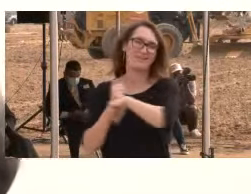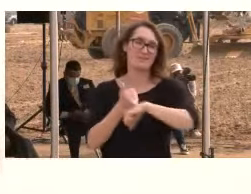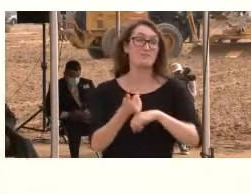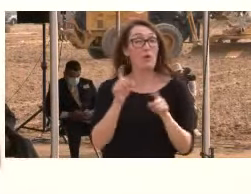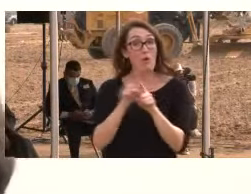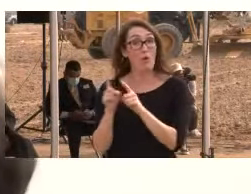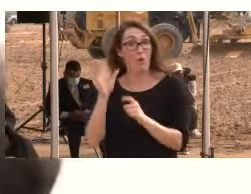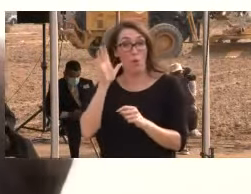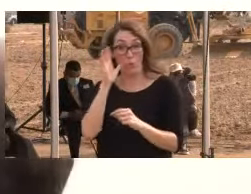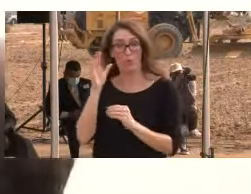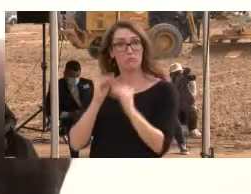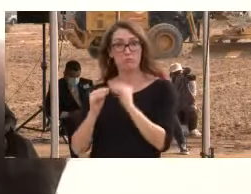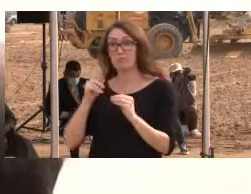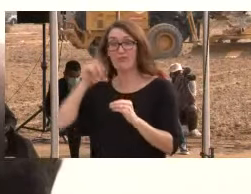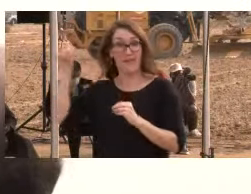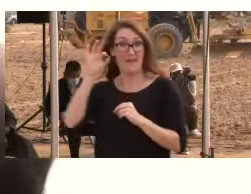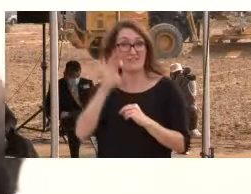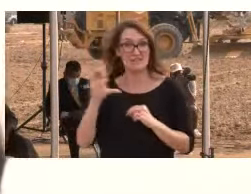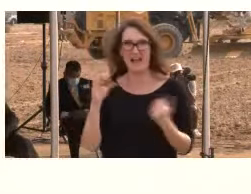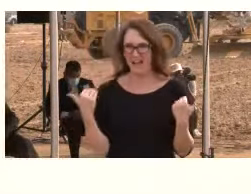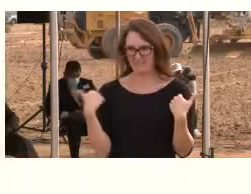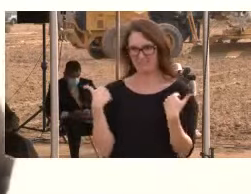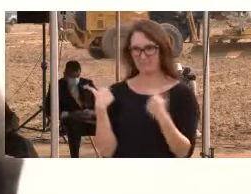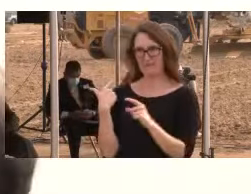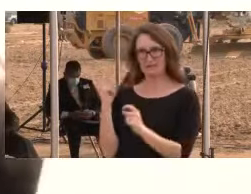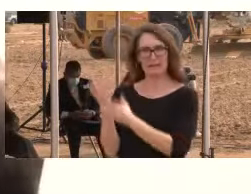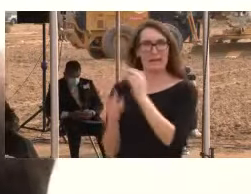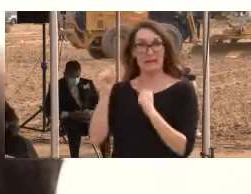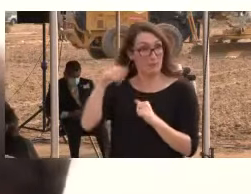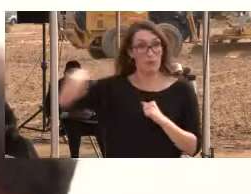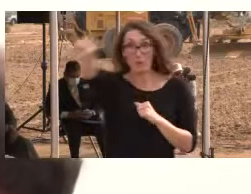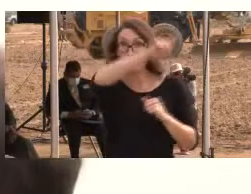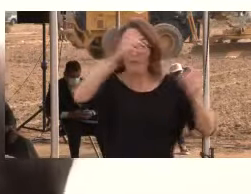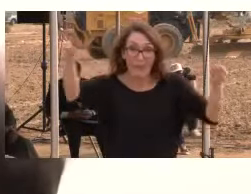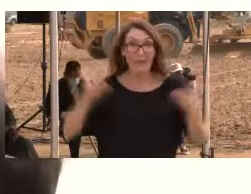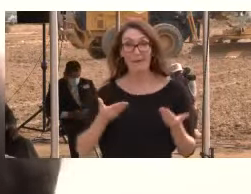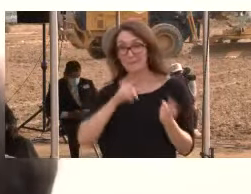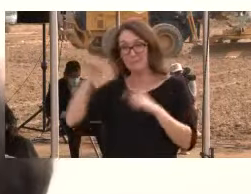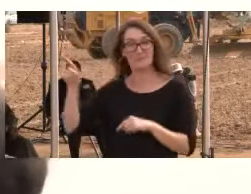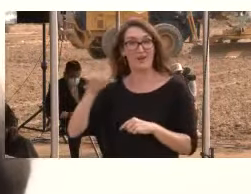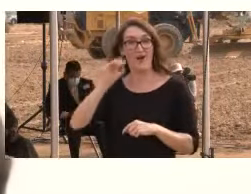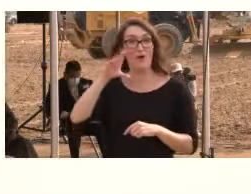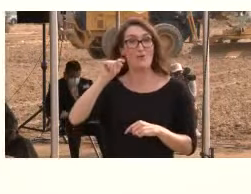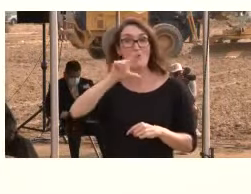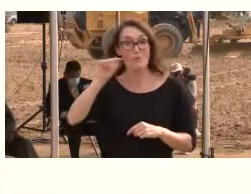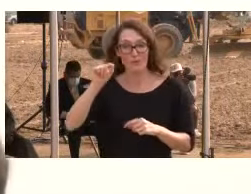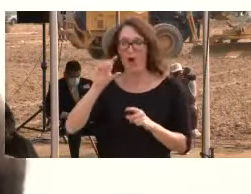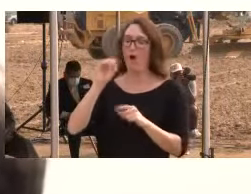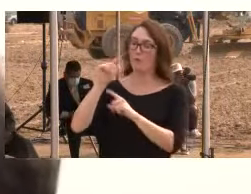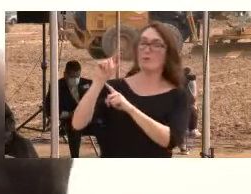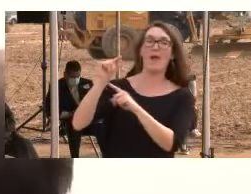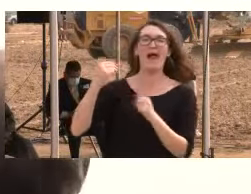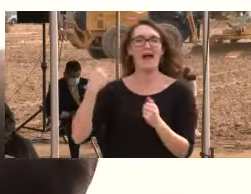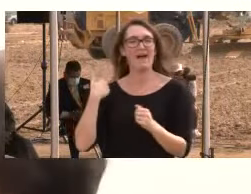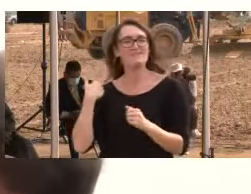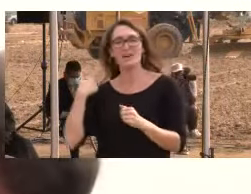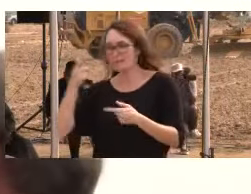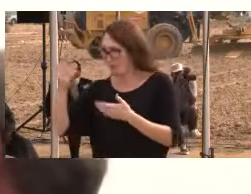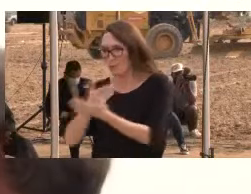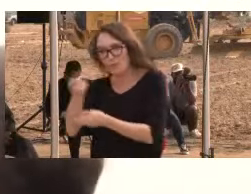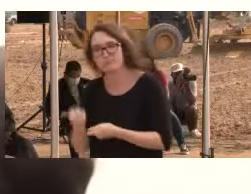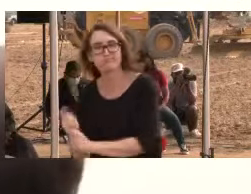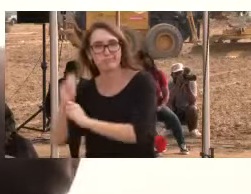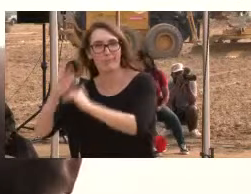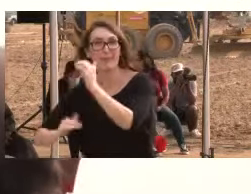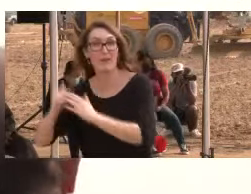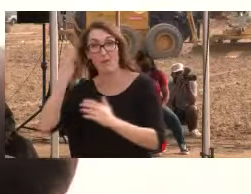going to repair a gap at Fresno City, and you're welcome to come to the next groundbreaking on the 20th of October with Dr. Goldsmith and her staff,